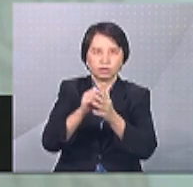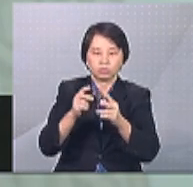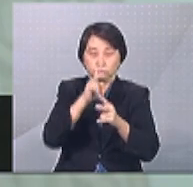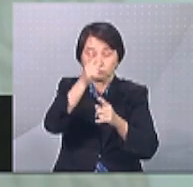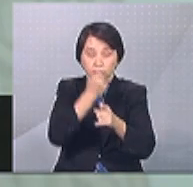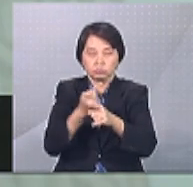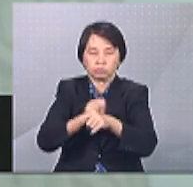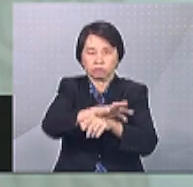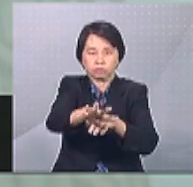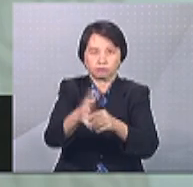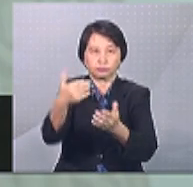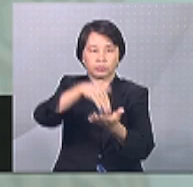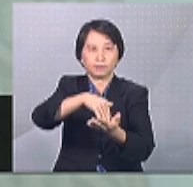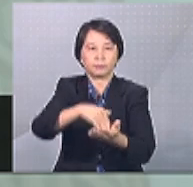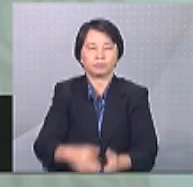again.